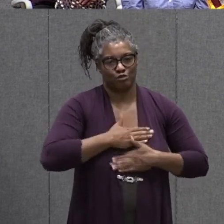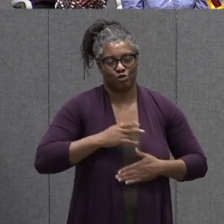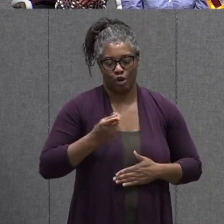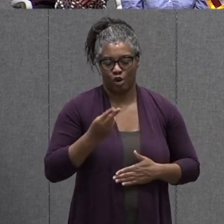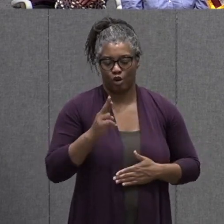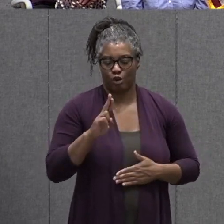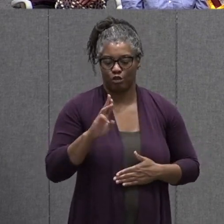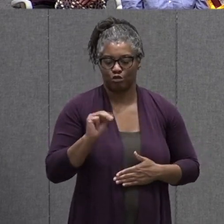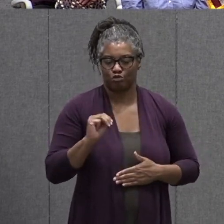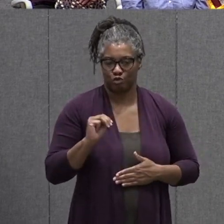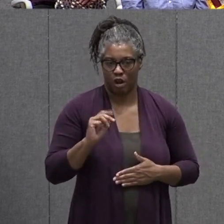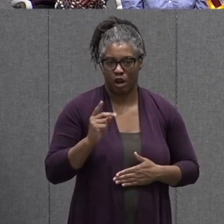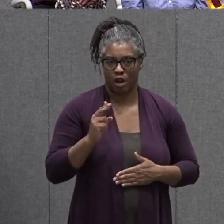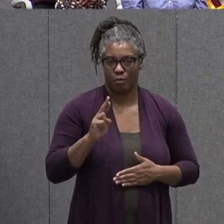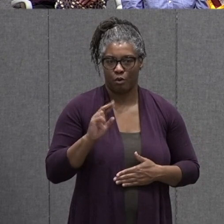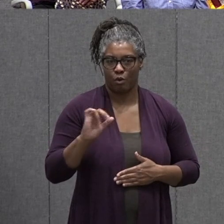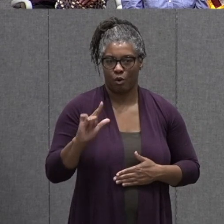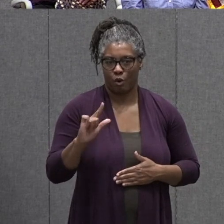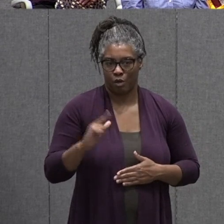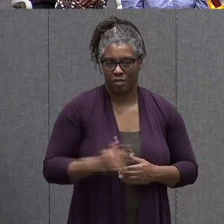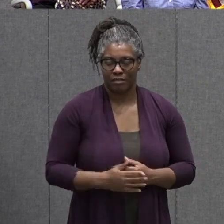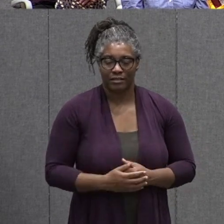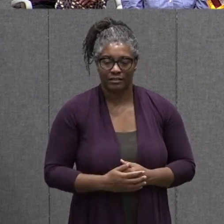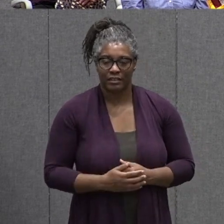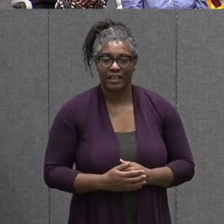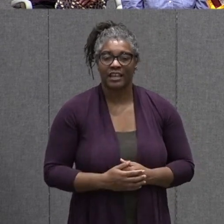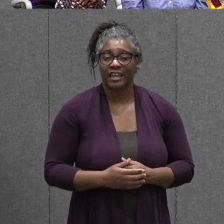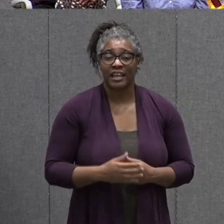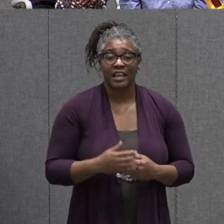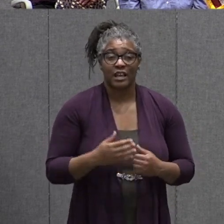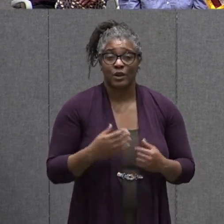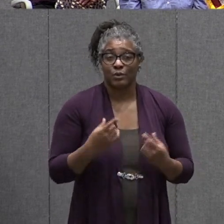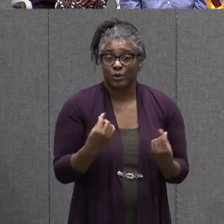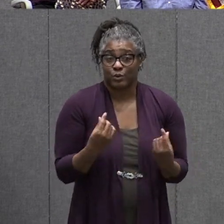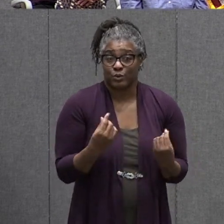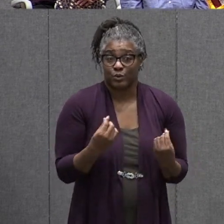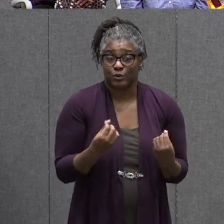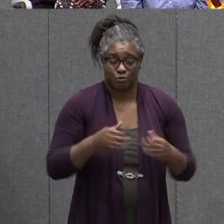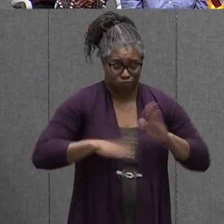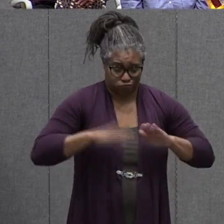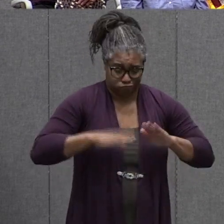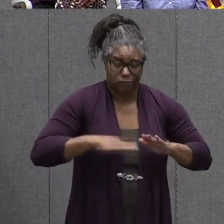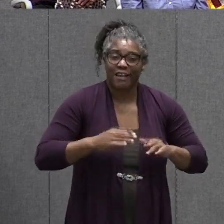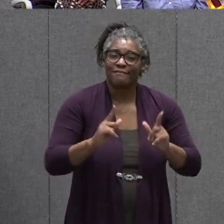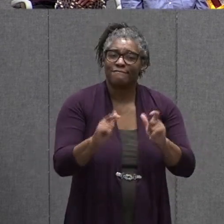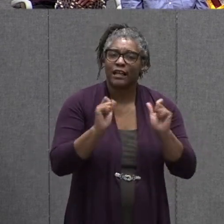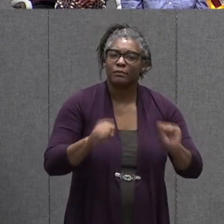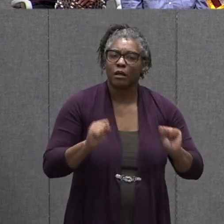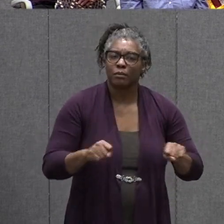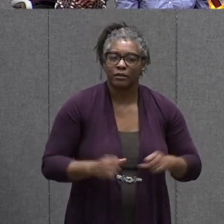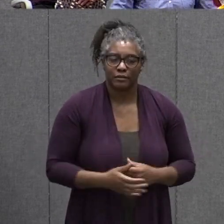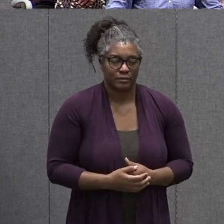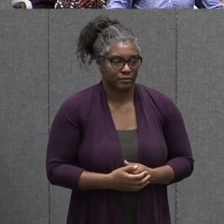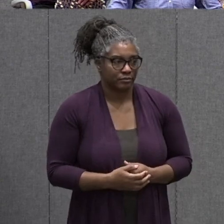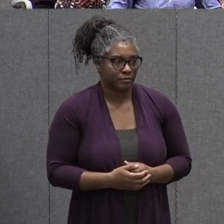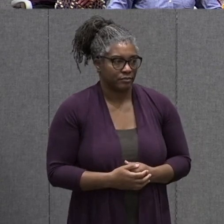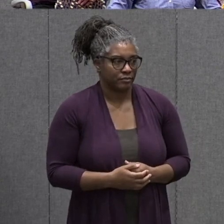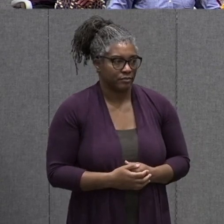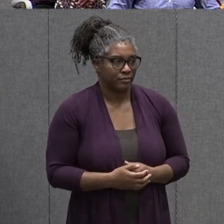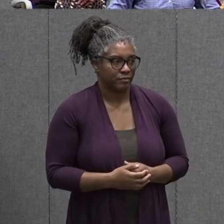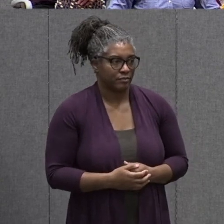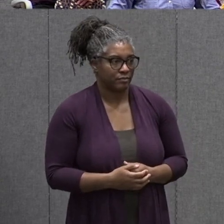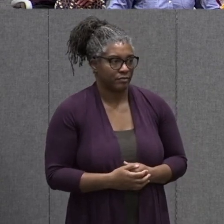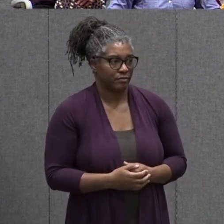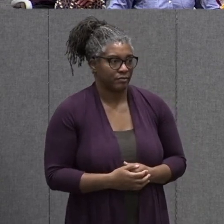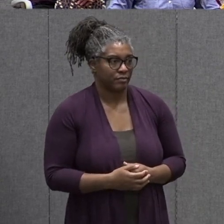that you want. It's just playing as fast as you can on your surface. Now, if you're using two hands, you're going to want to use your fingers